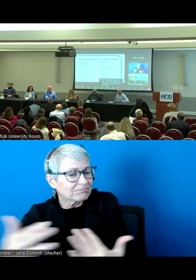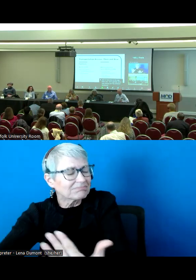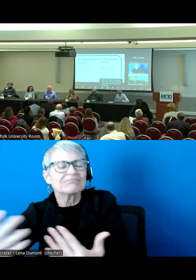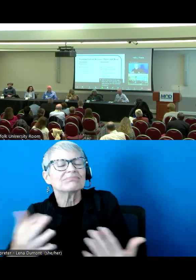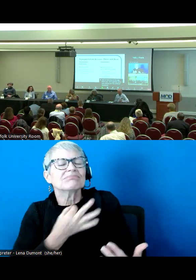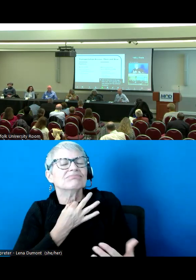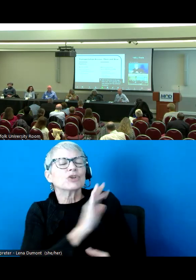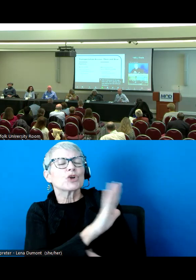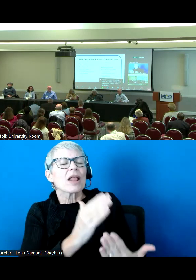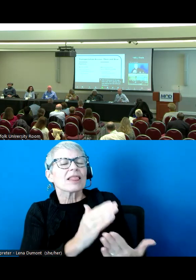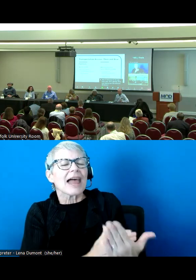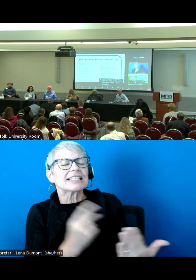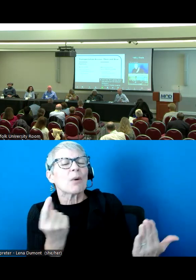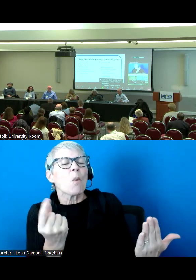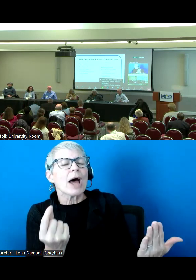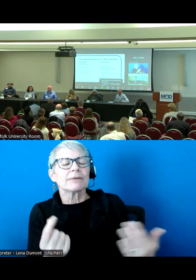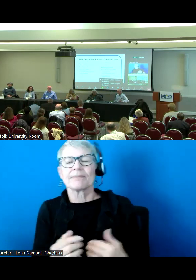Don't give up.